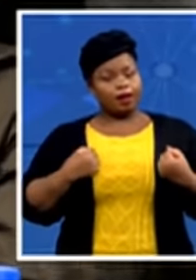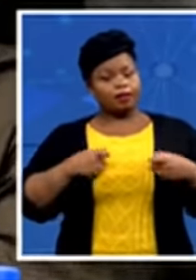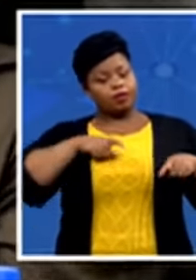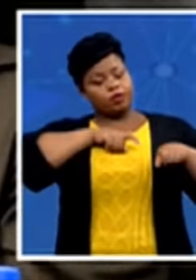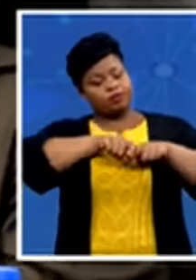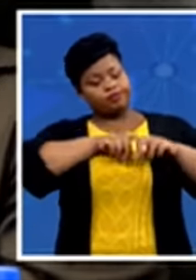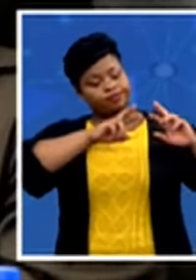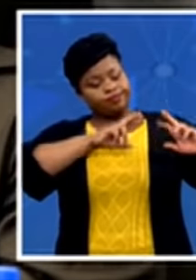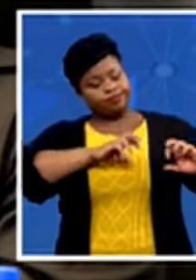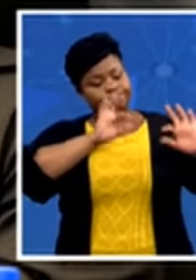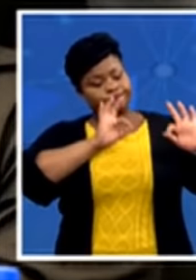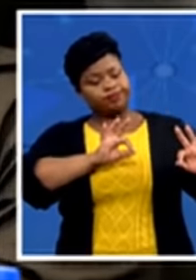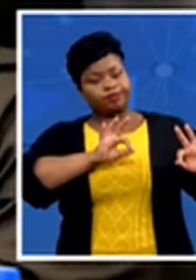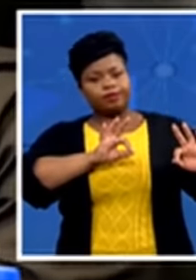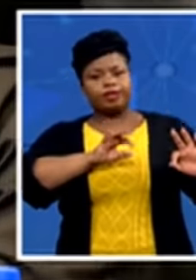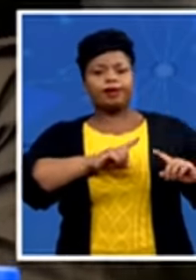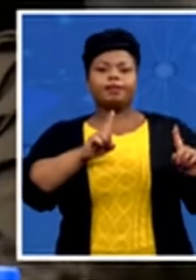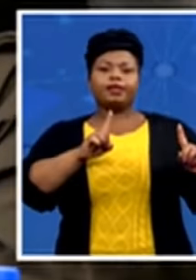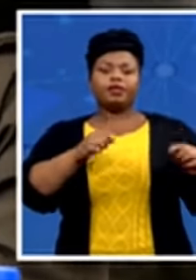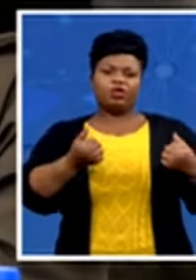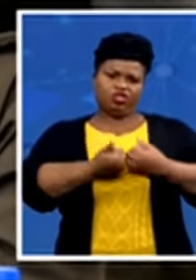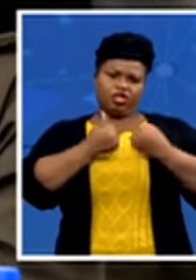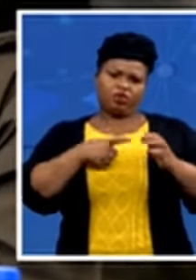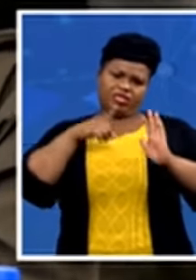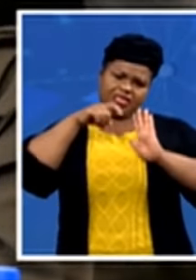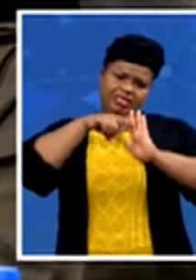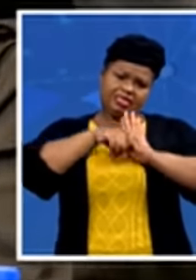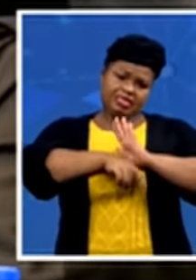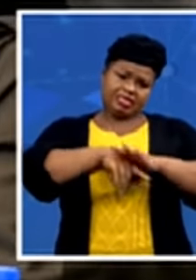when you look deeper into the problem, is that